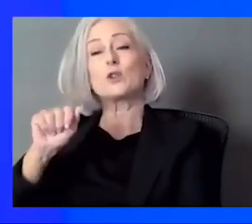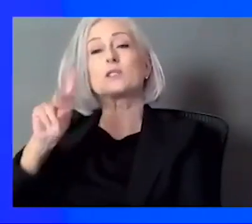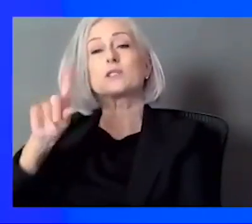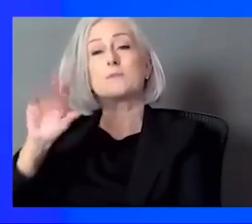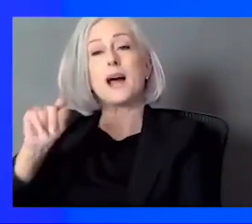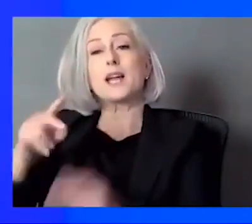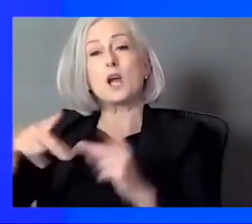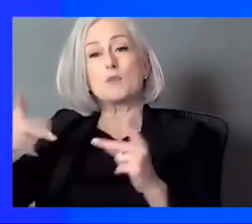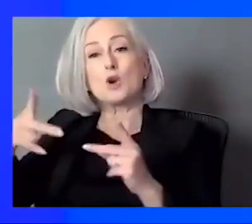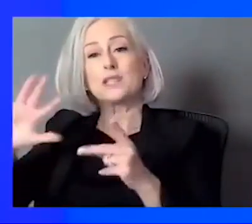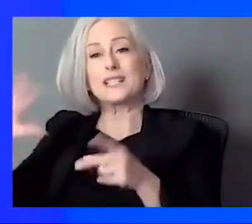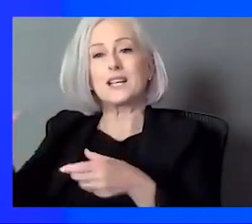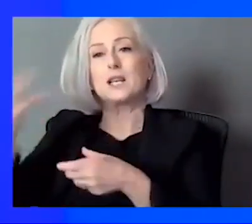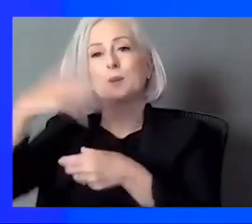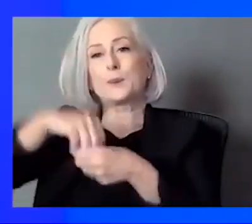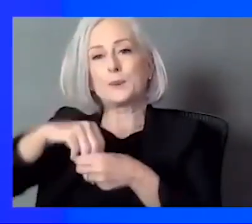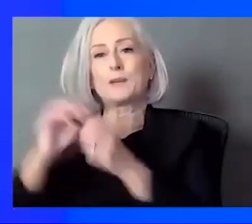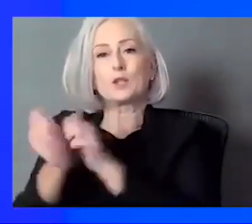in one little